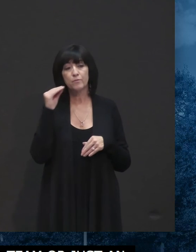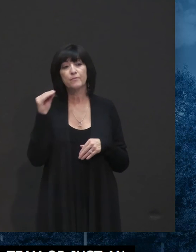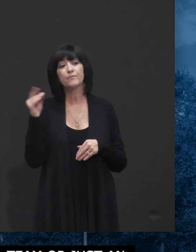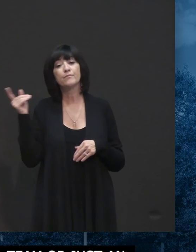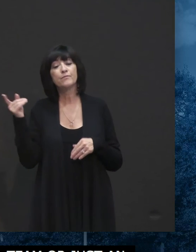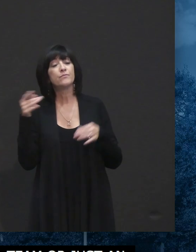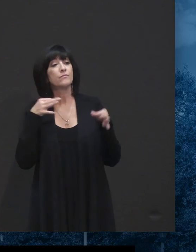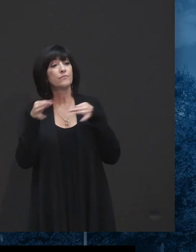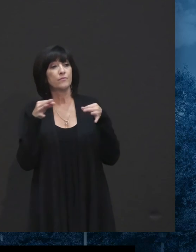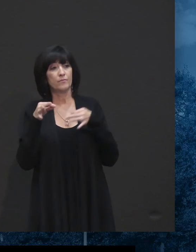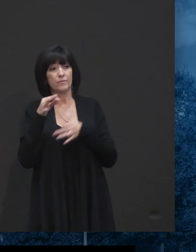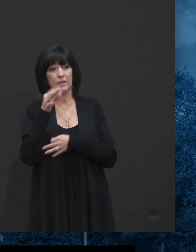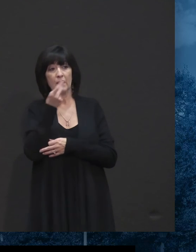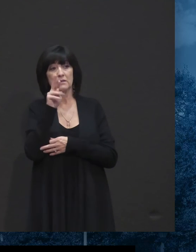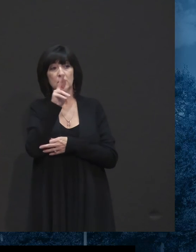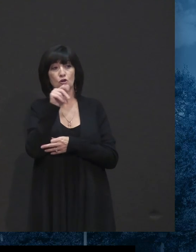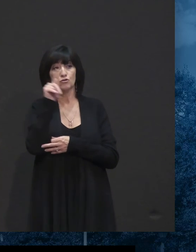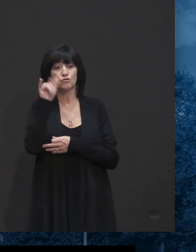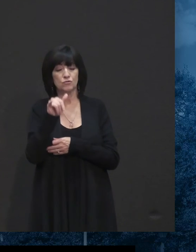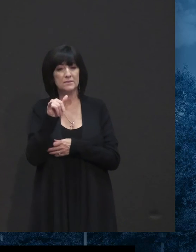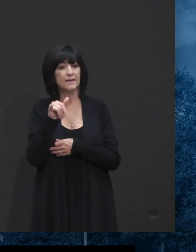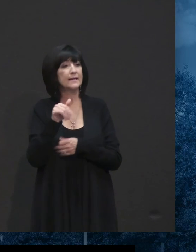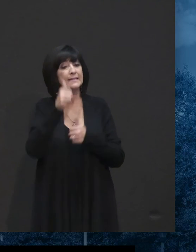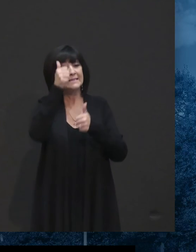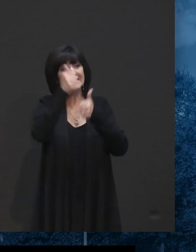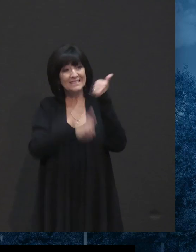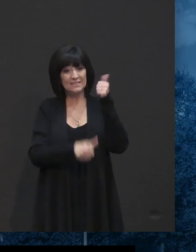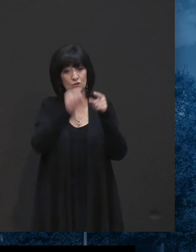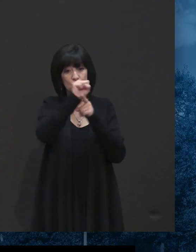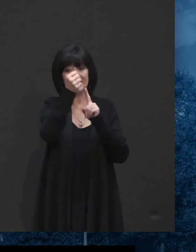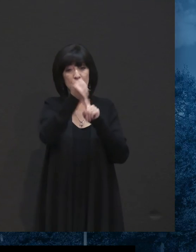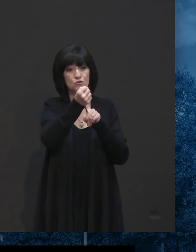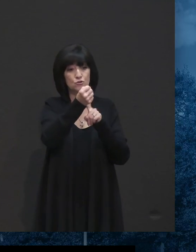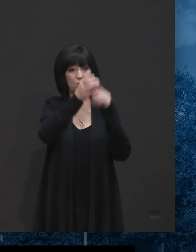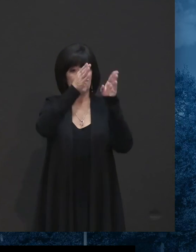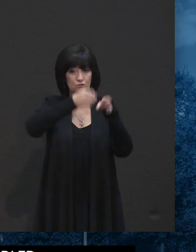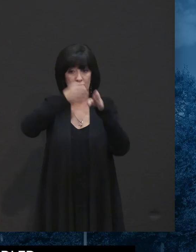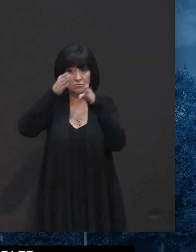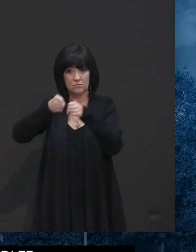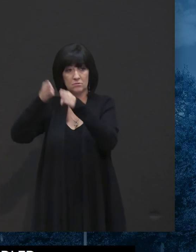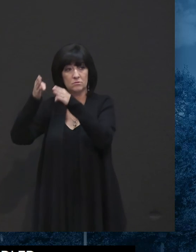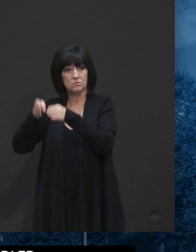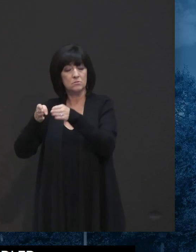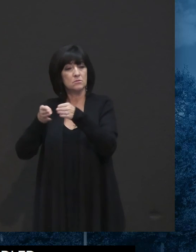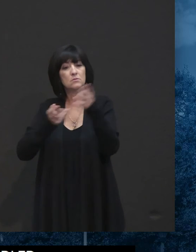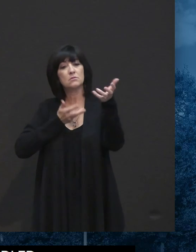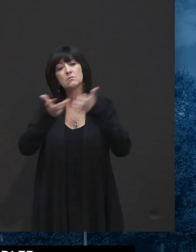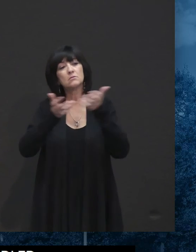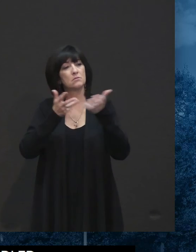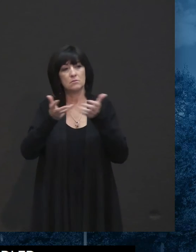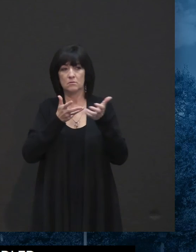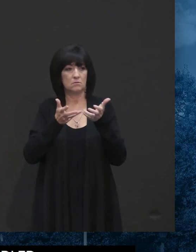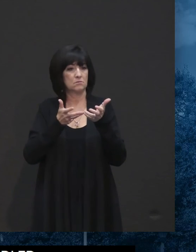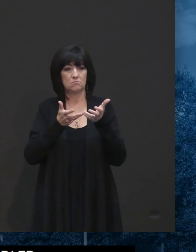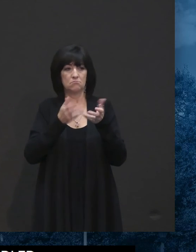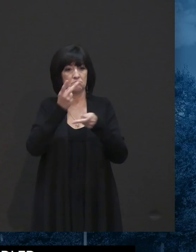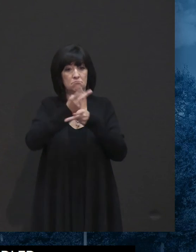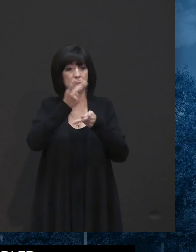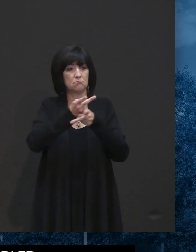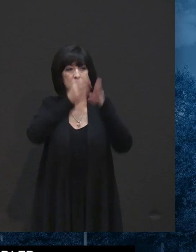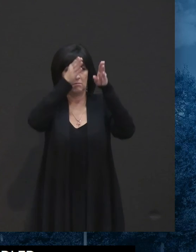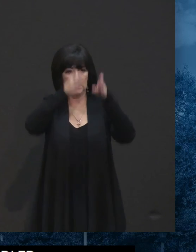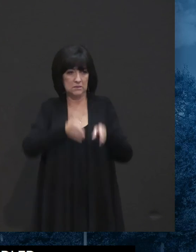individually. And so there's no, again, cut and dry decision that's made. It's really based